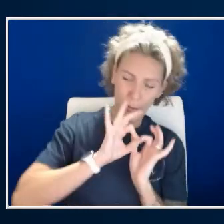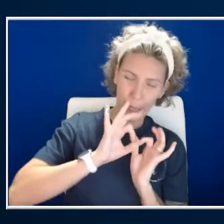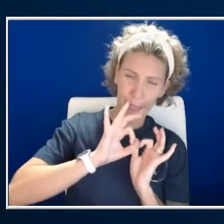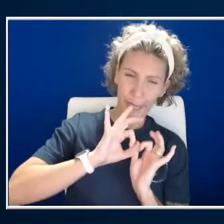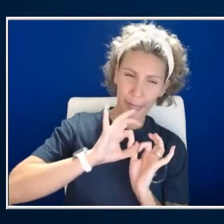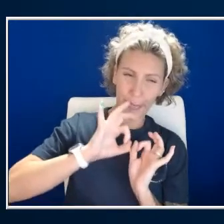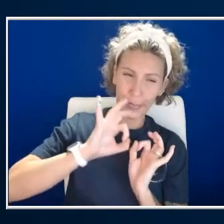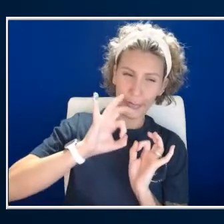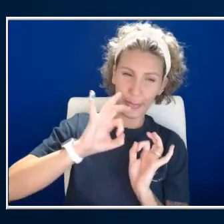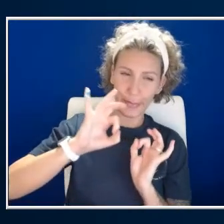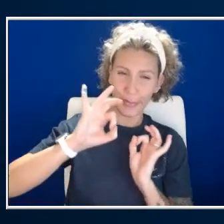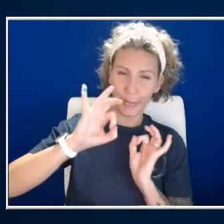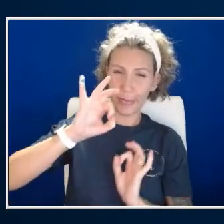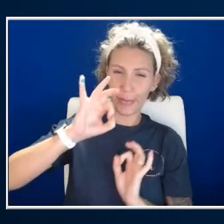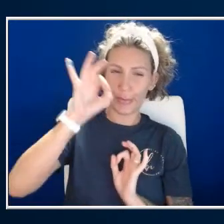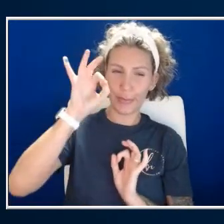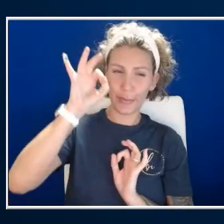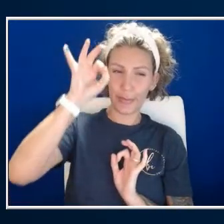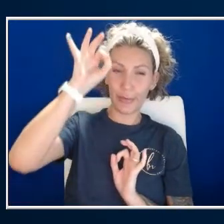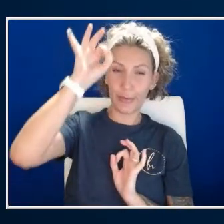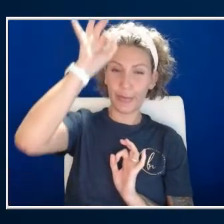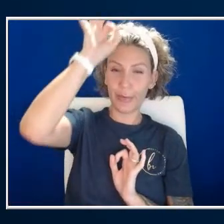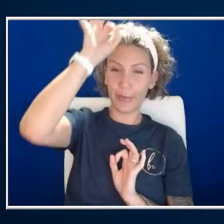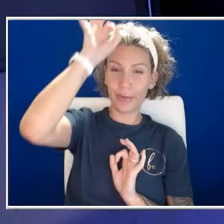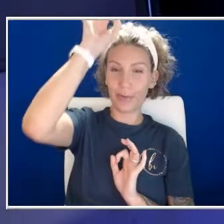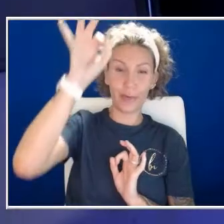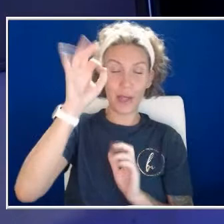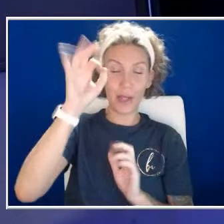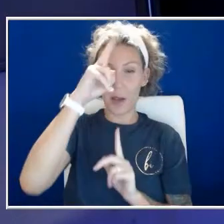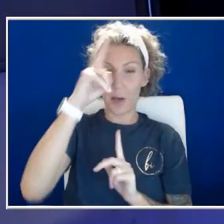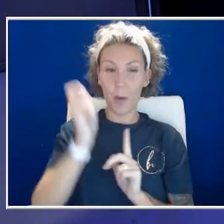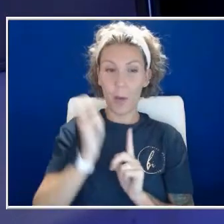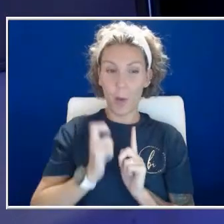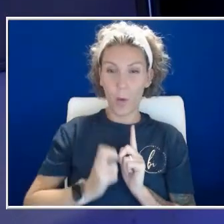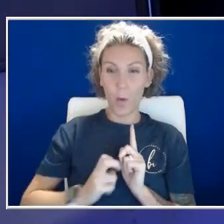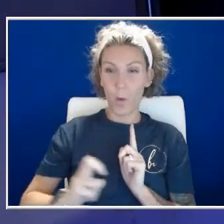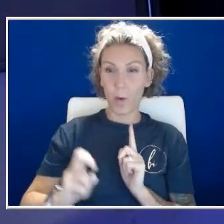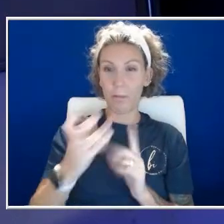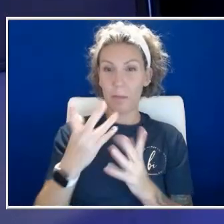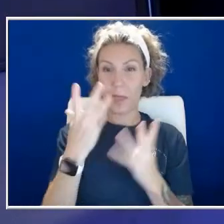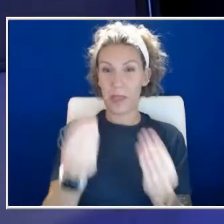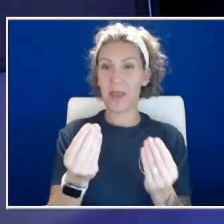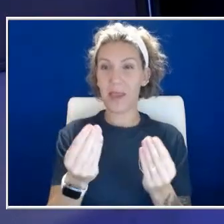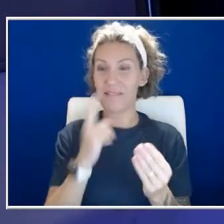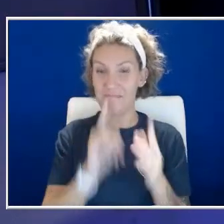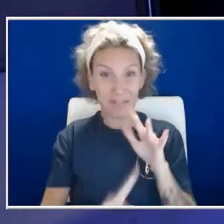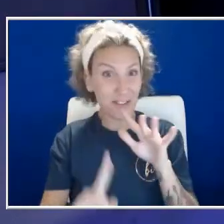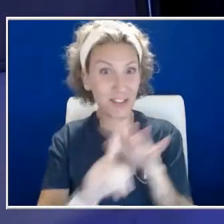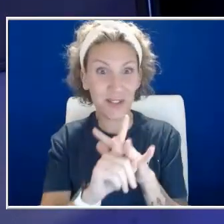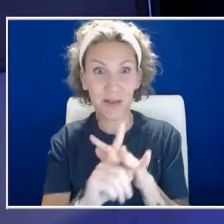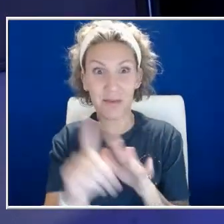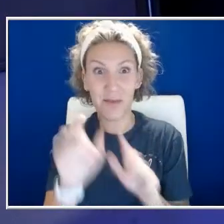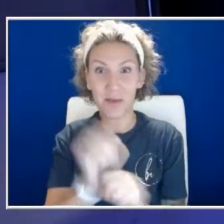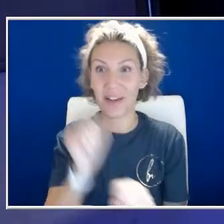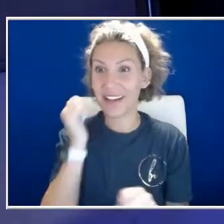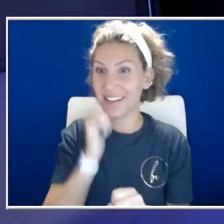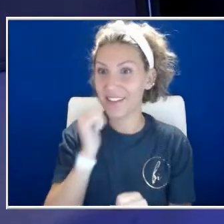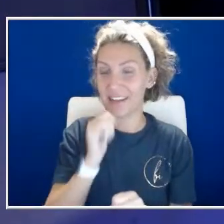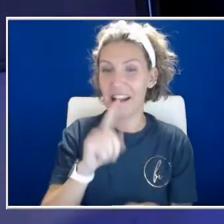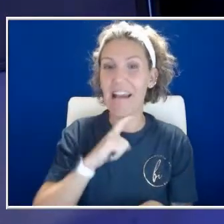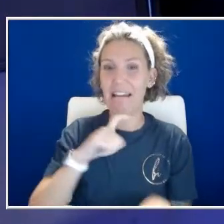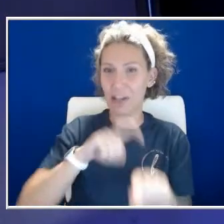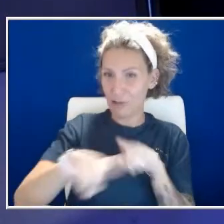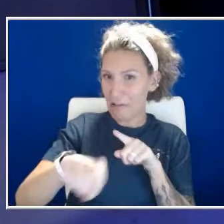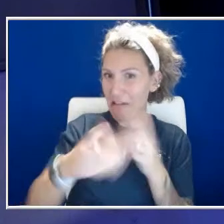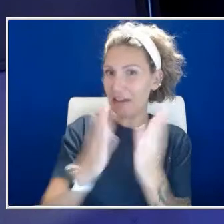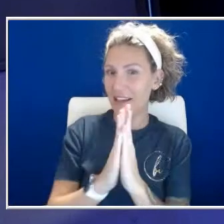here from way down here. Very exciting time, I would imagine, in your field. Yes, for you to show up at work every day. Because when I yes. called you and asked you to join us on this program and that